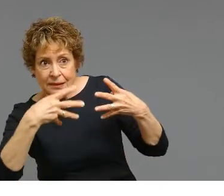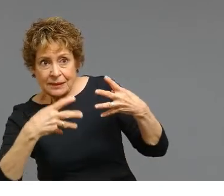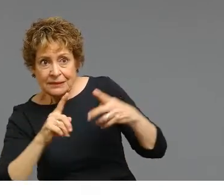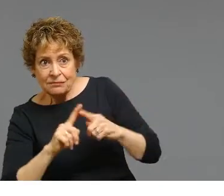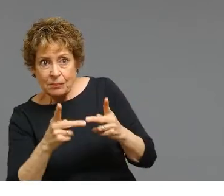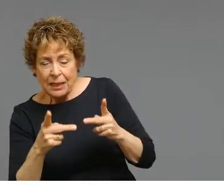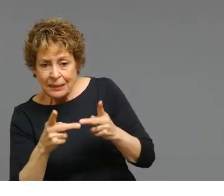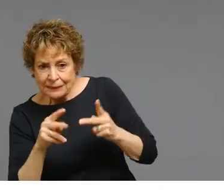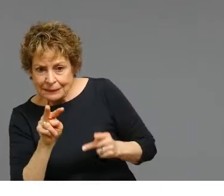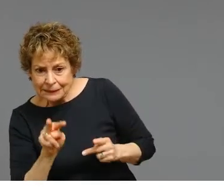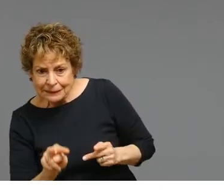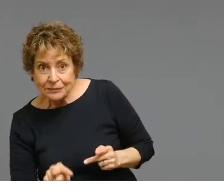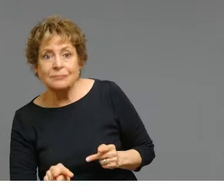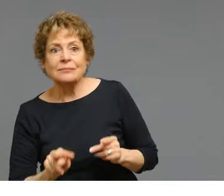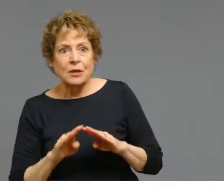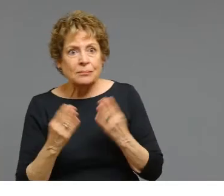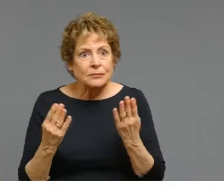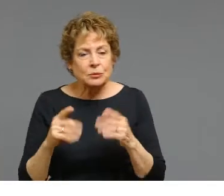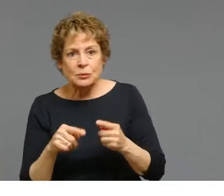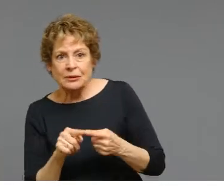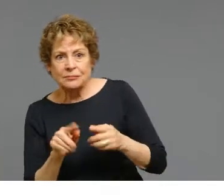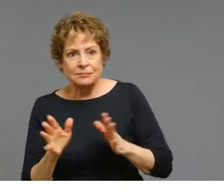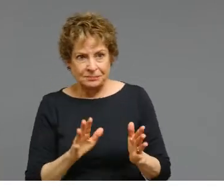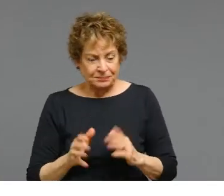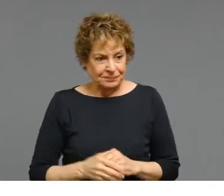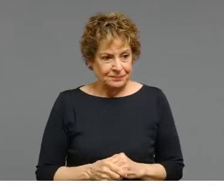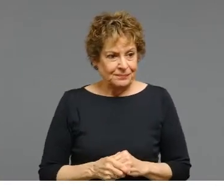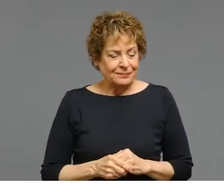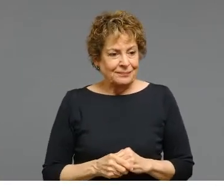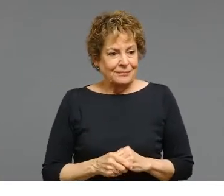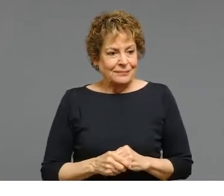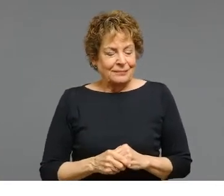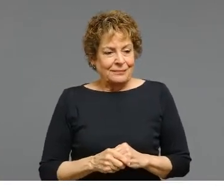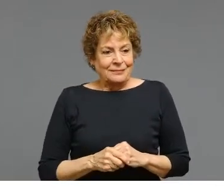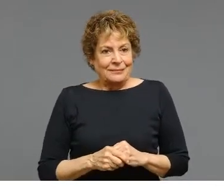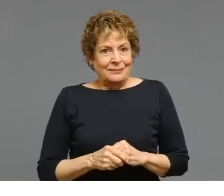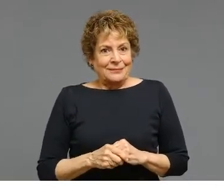when you want to head over to that site.